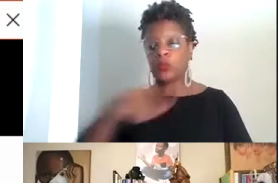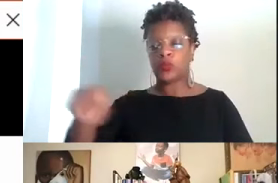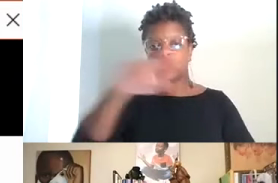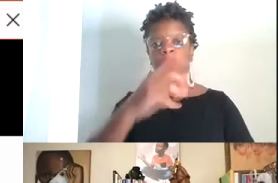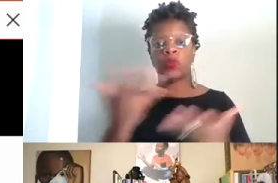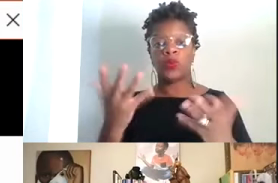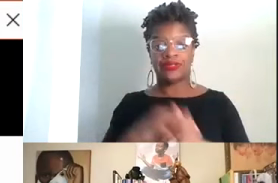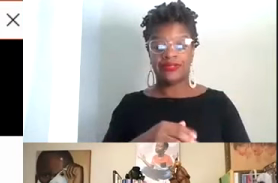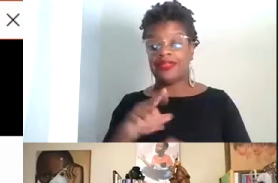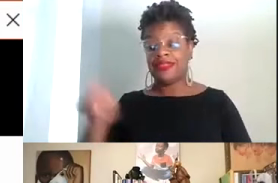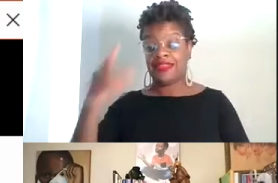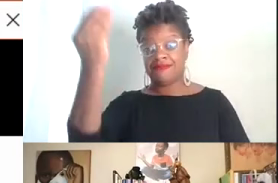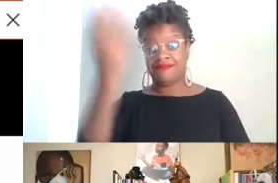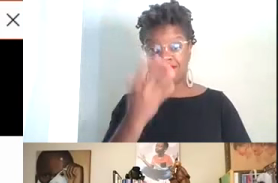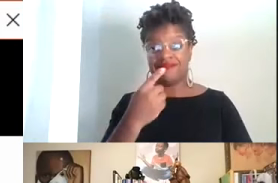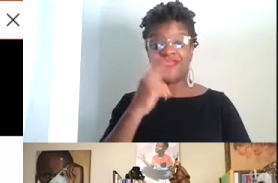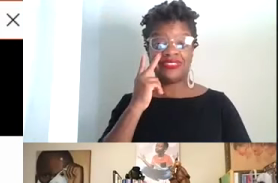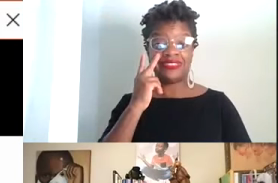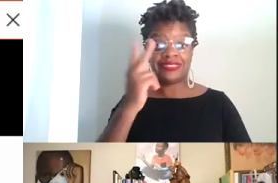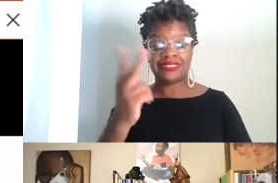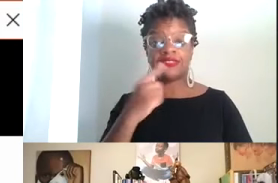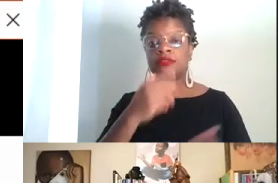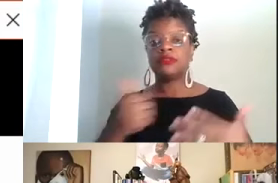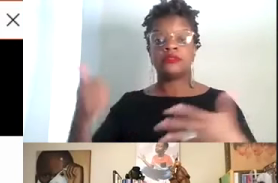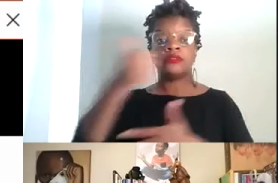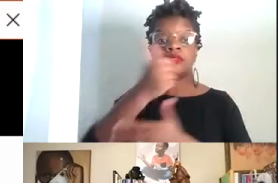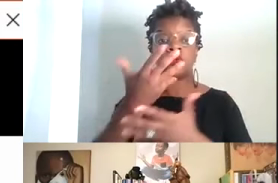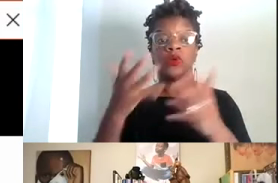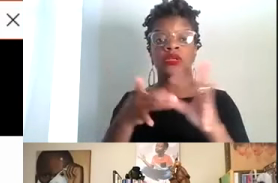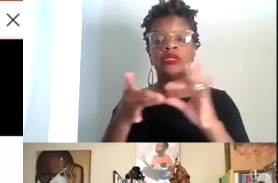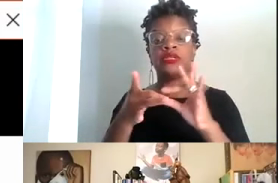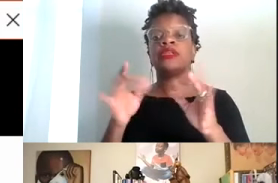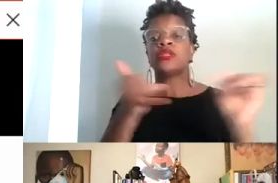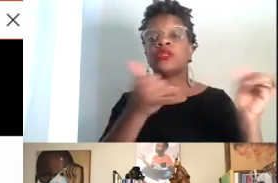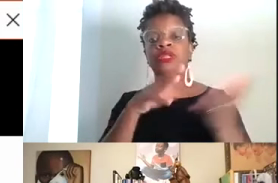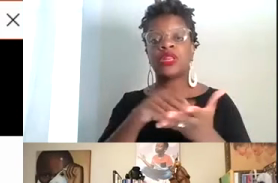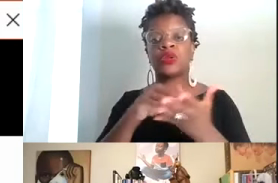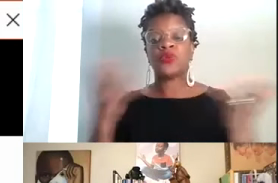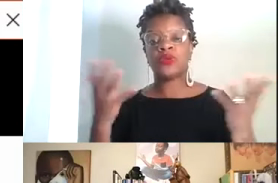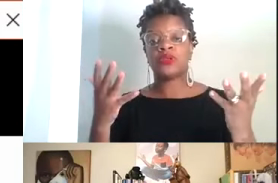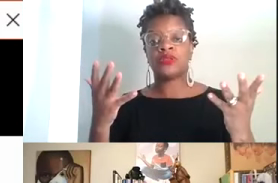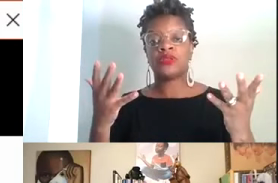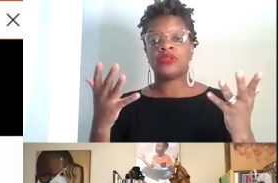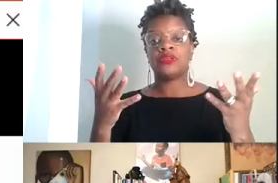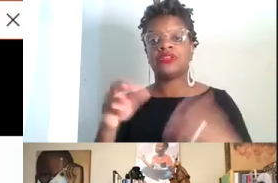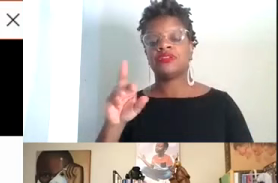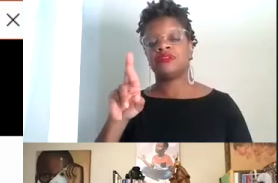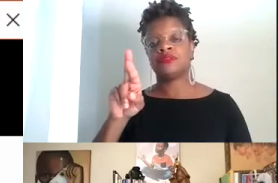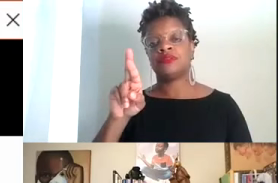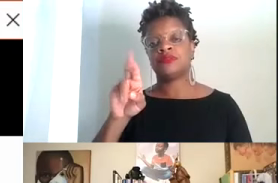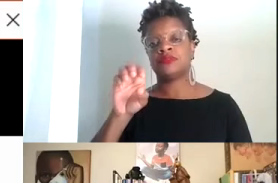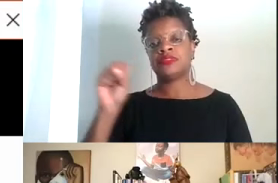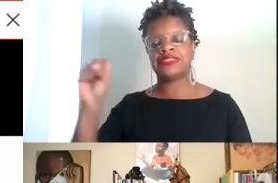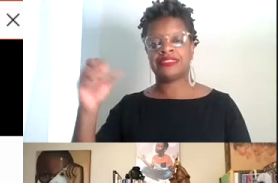like to see, what they would prioritize as playful learning experiences is recess, play